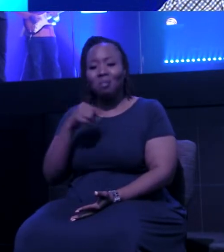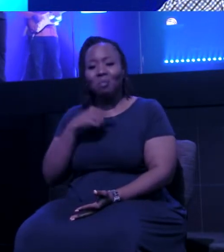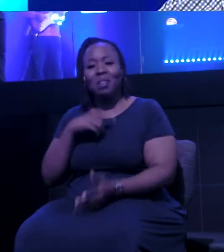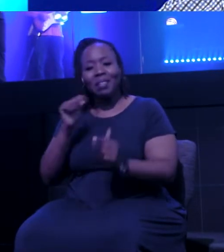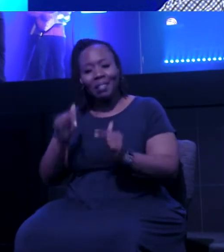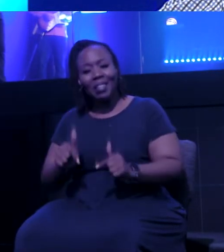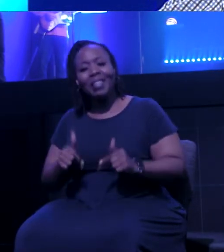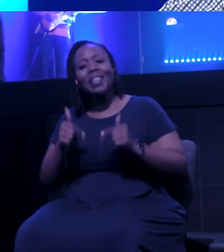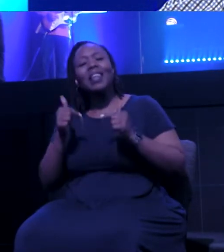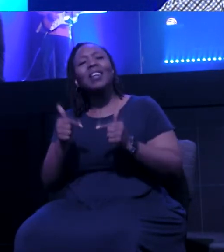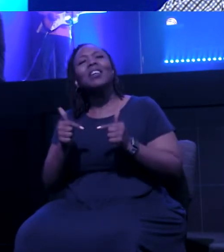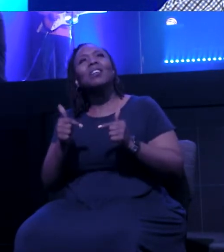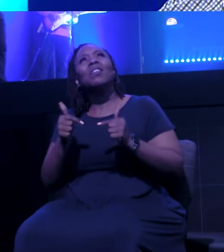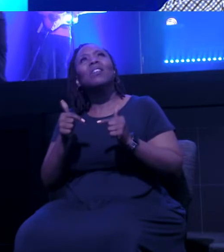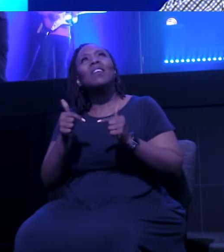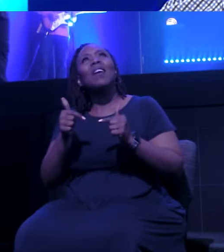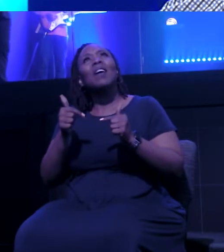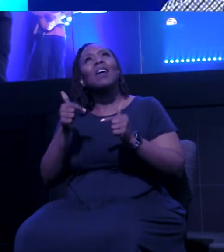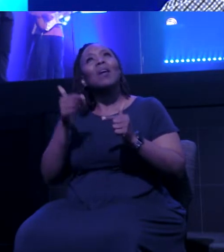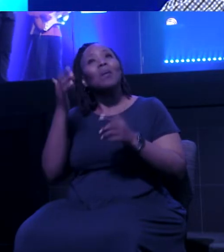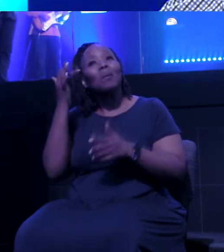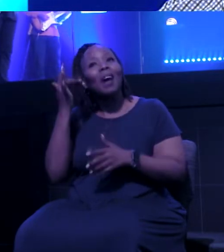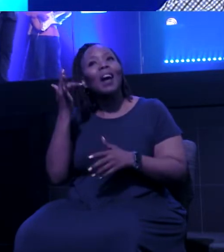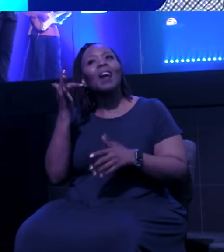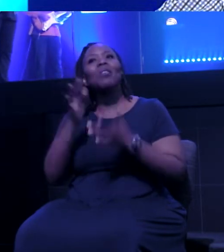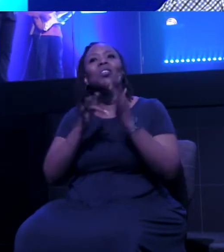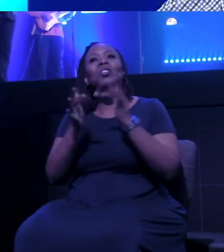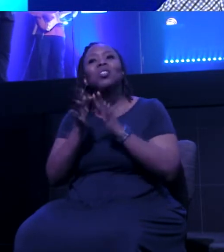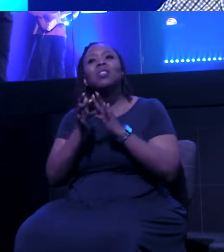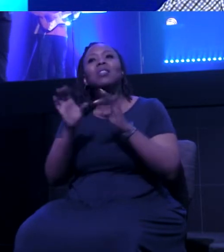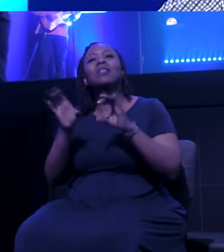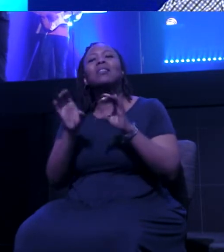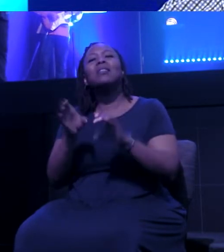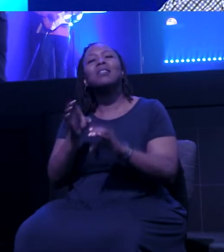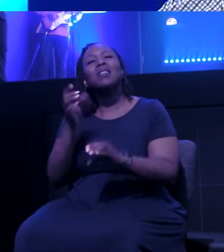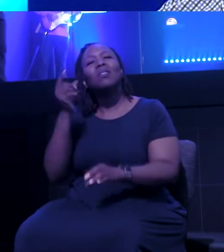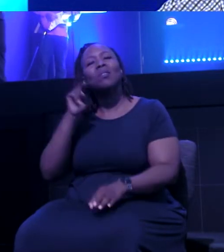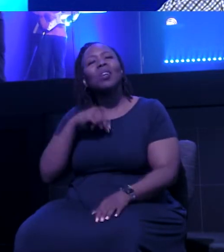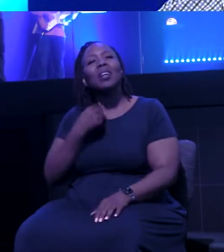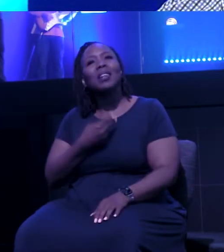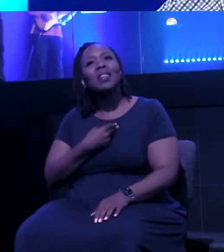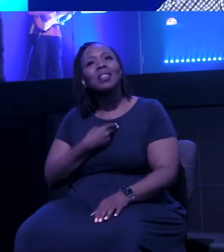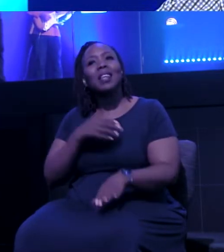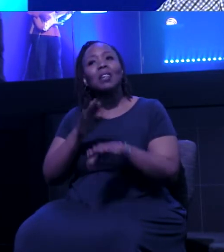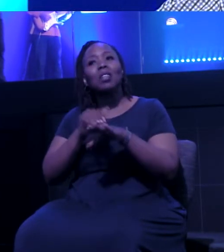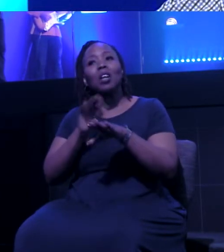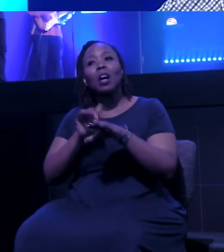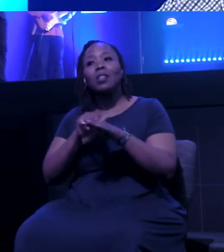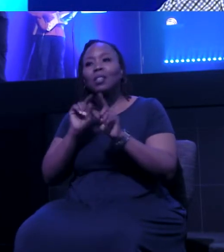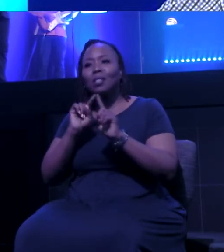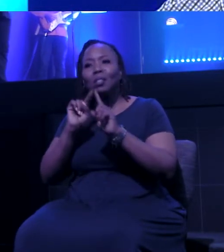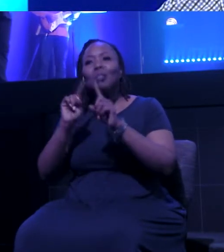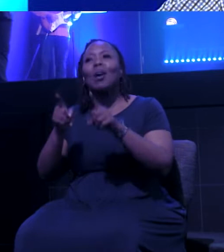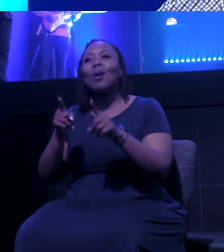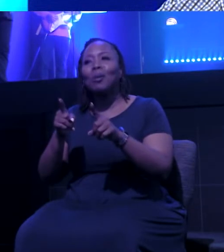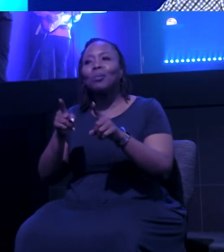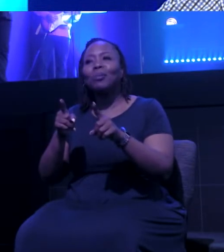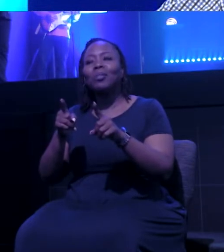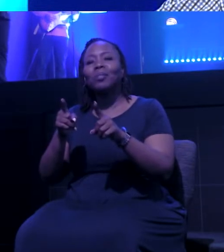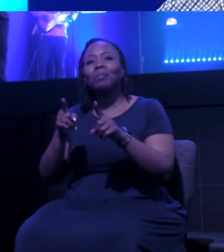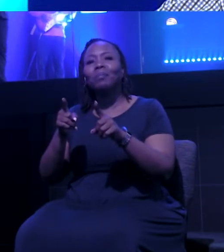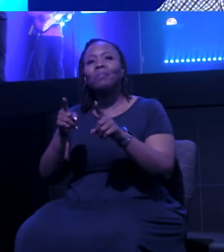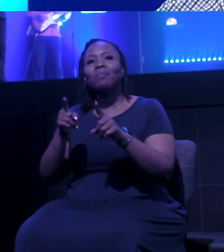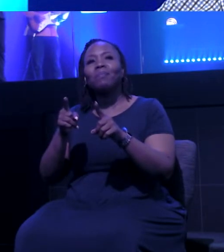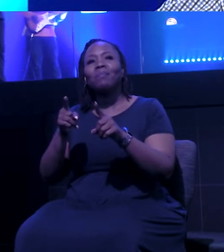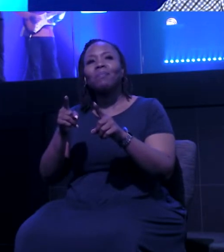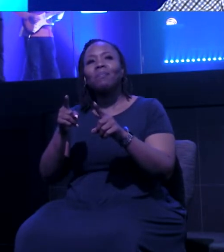of what Jesus did for us and how he calls us to go and make disciples. Father,